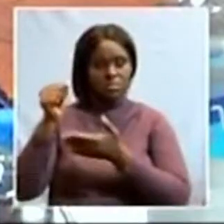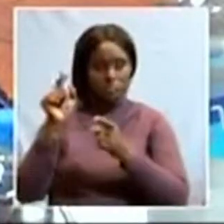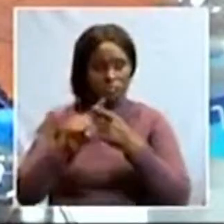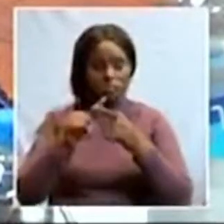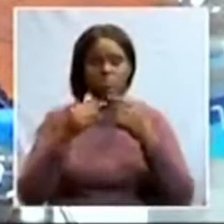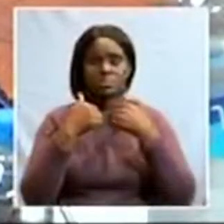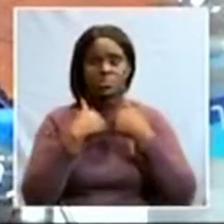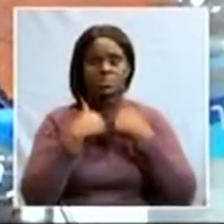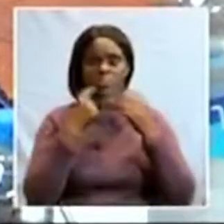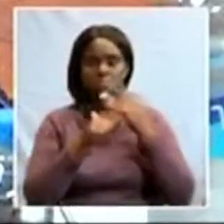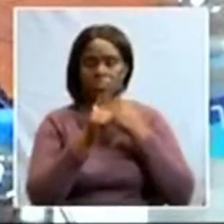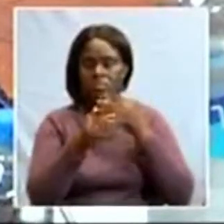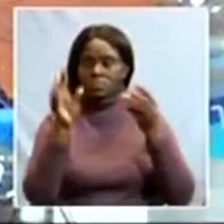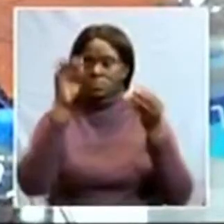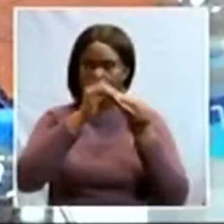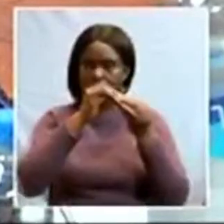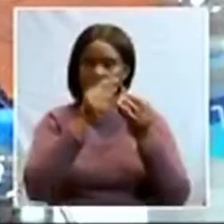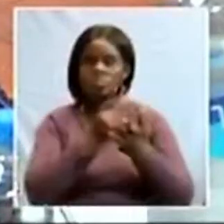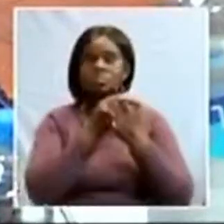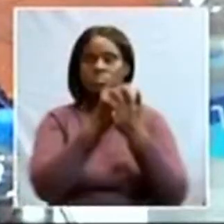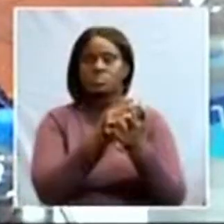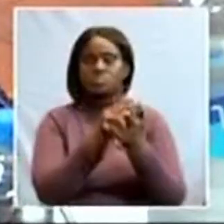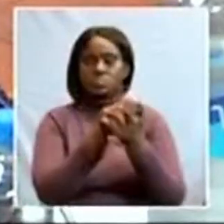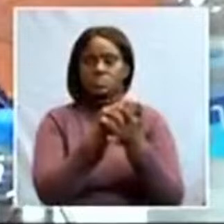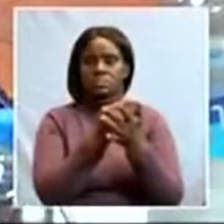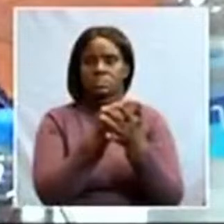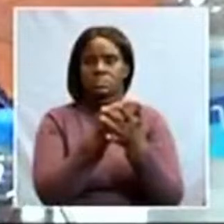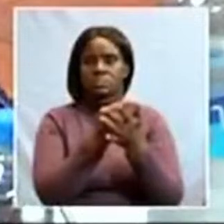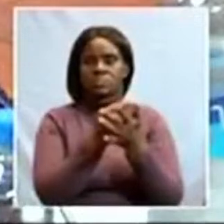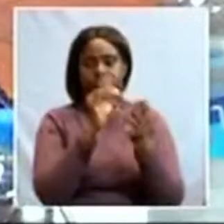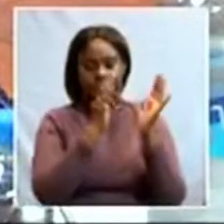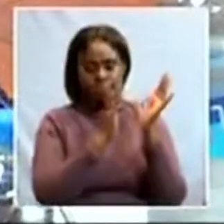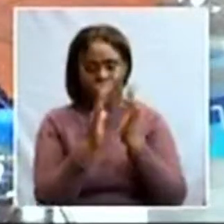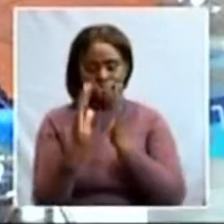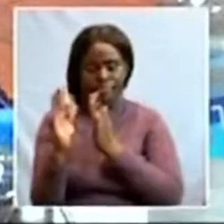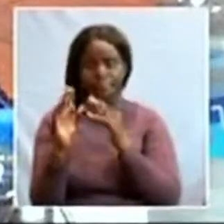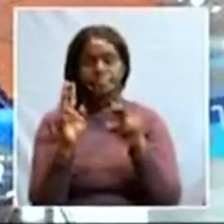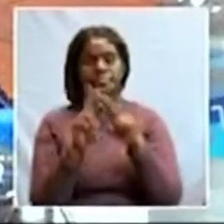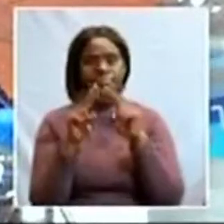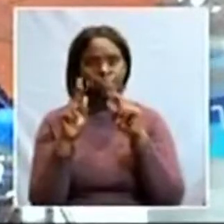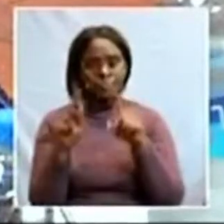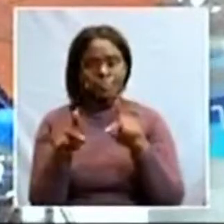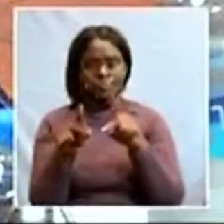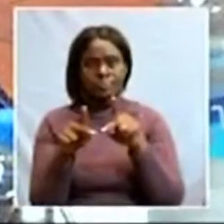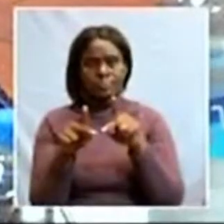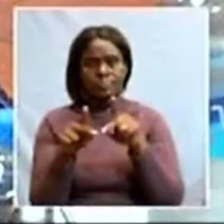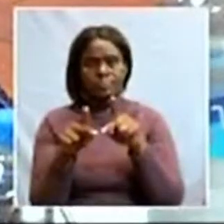to accommodate the additional grant. Remedial measures, Chair.